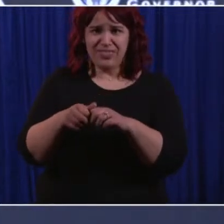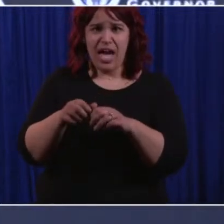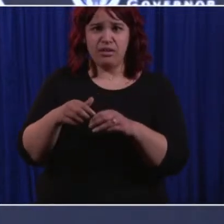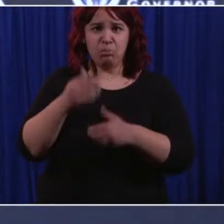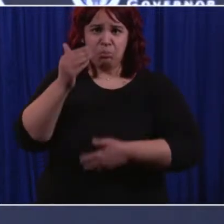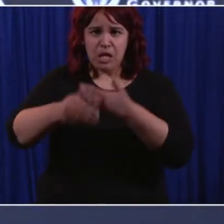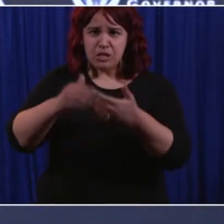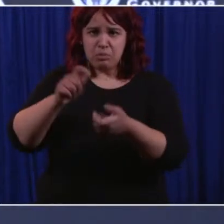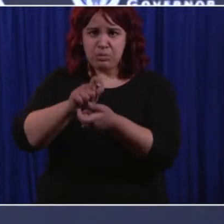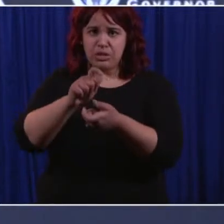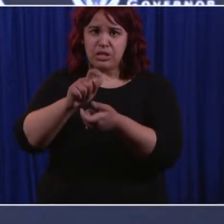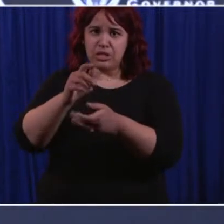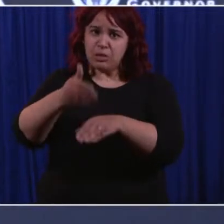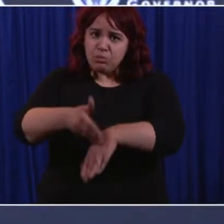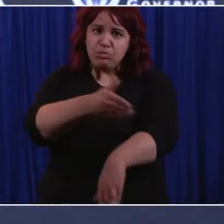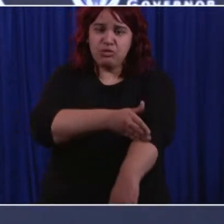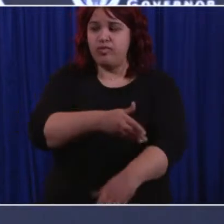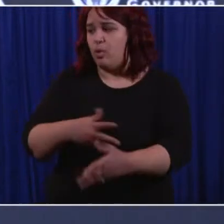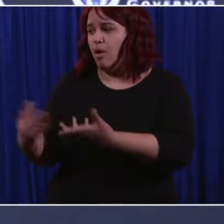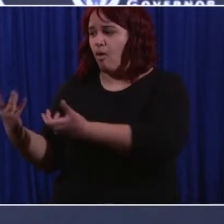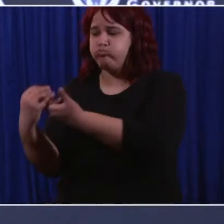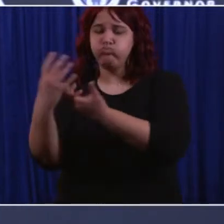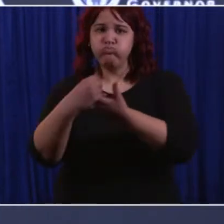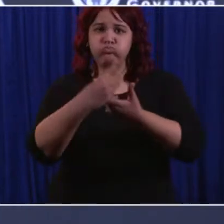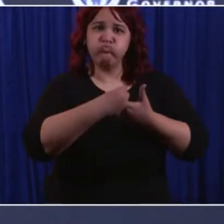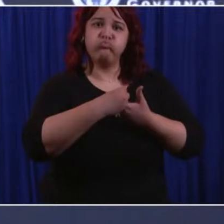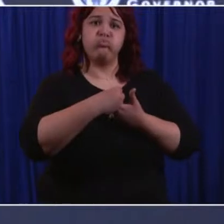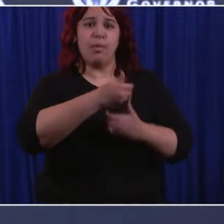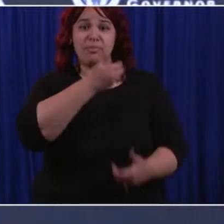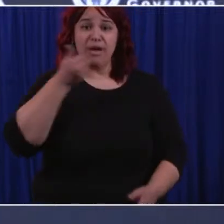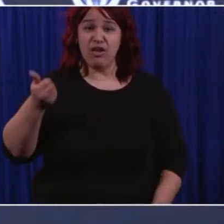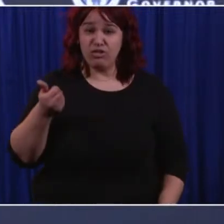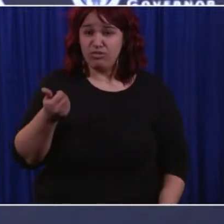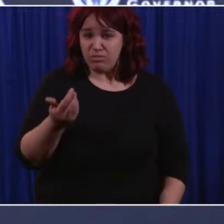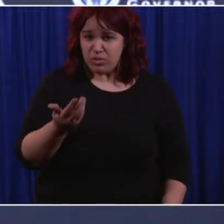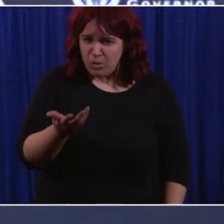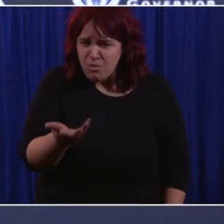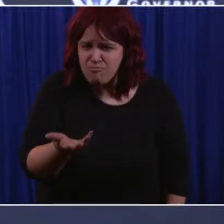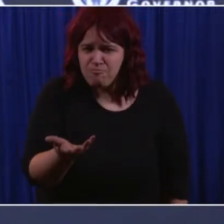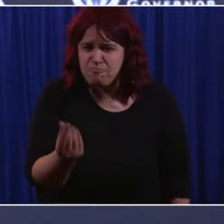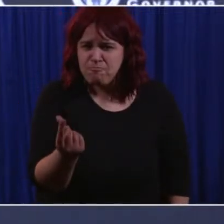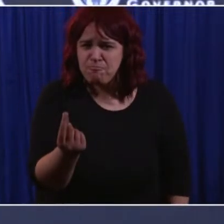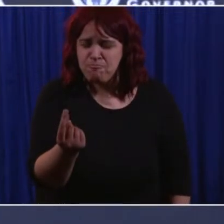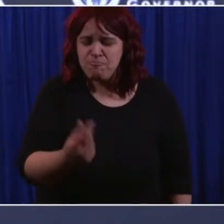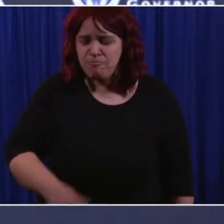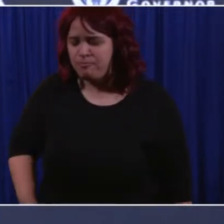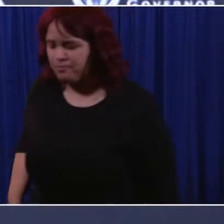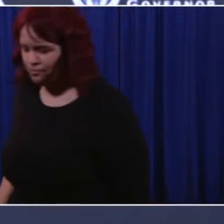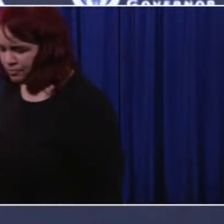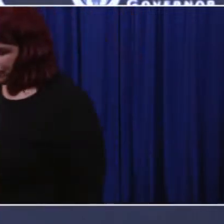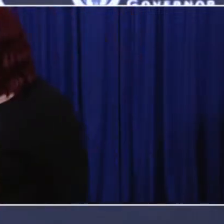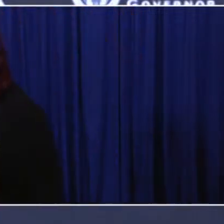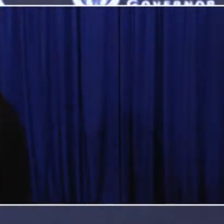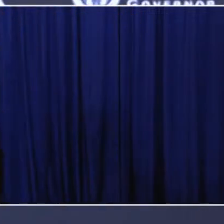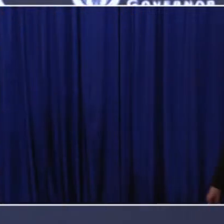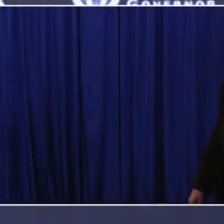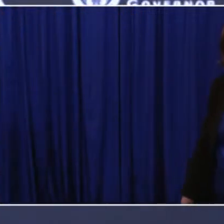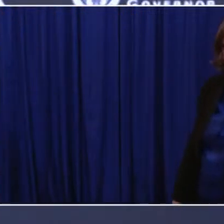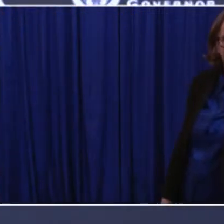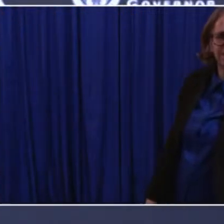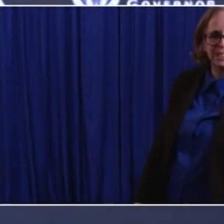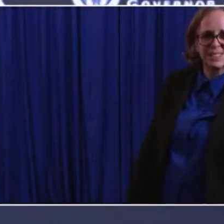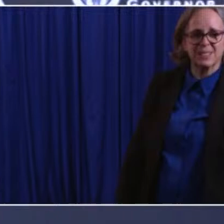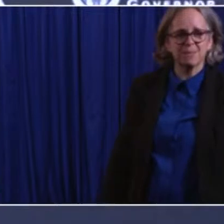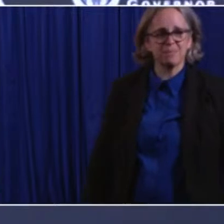up civilian representation into the process of issuing things like states of emergency and health orders? Well, I think that's a good